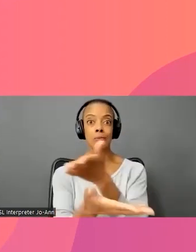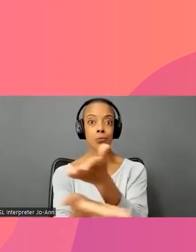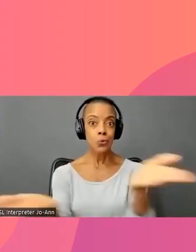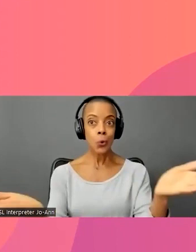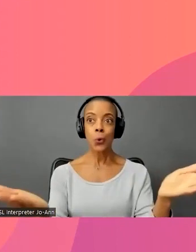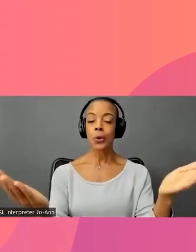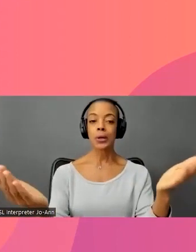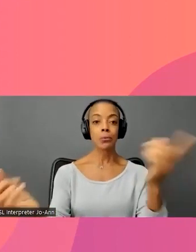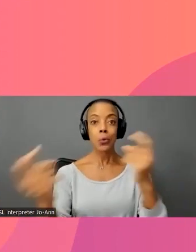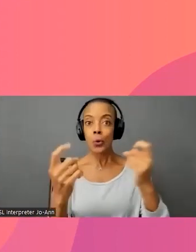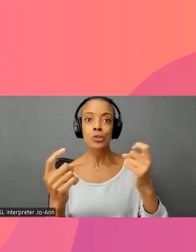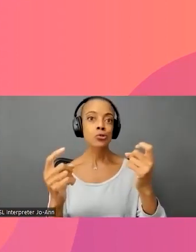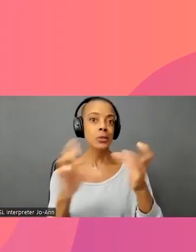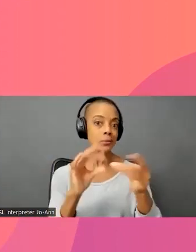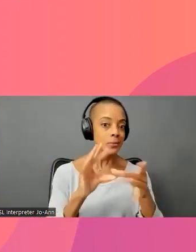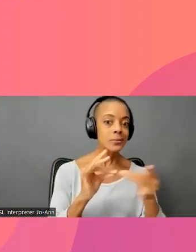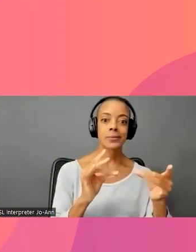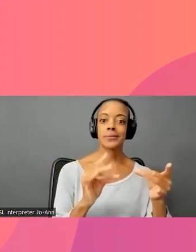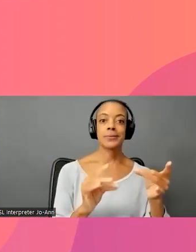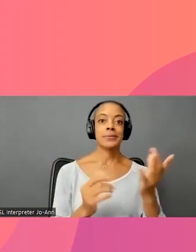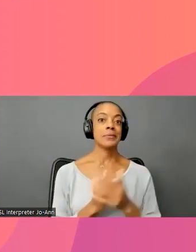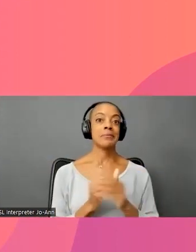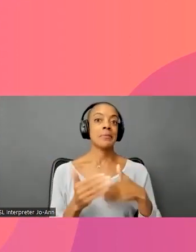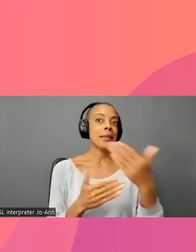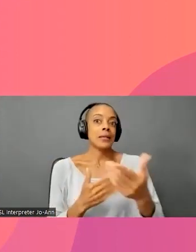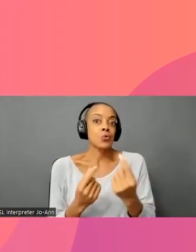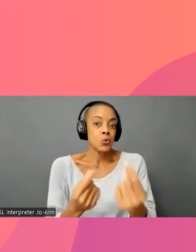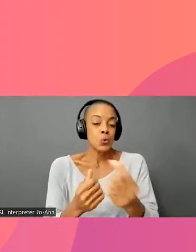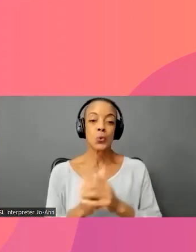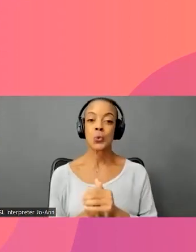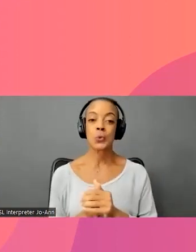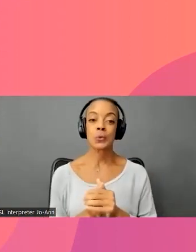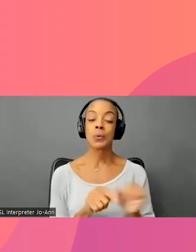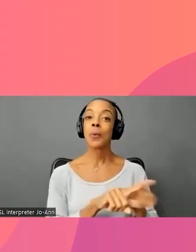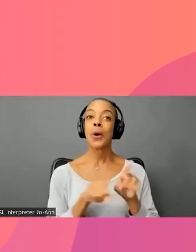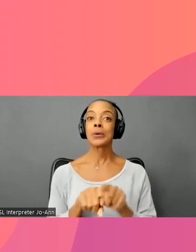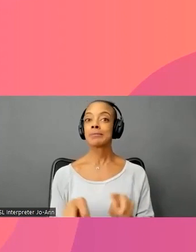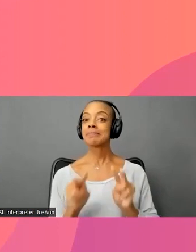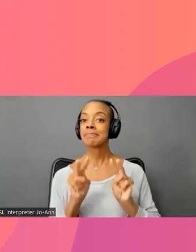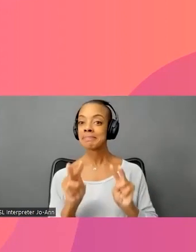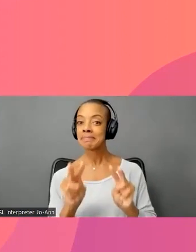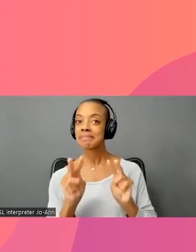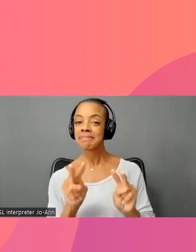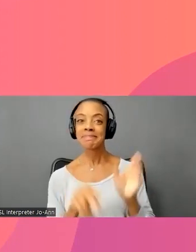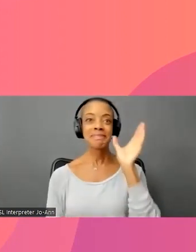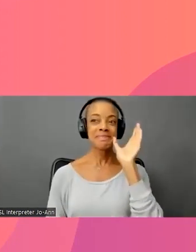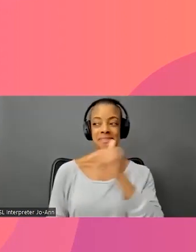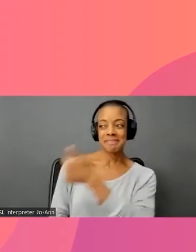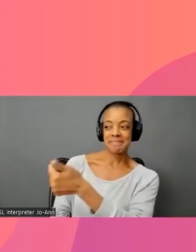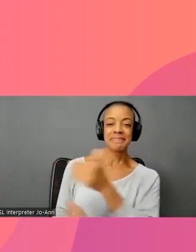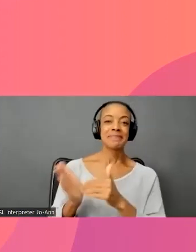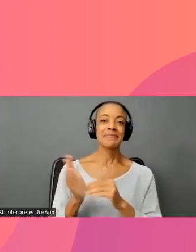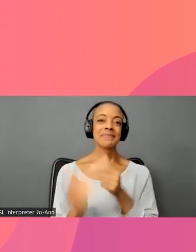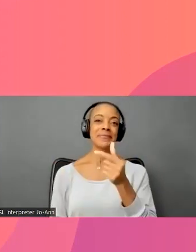about our findings and perhaps next steps. And I'm also looking forward to listening to Dr.